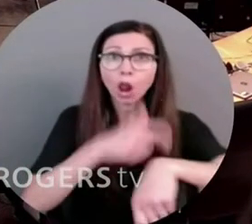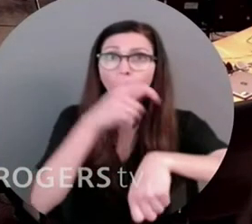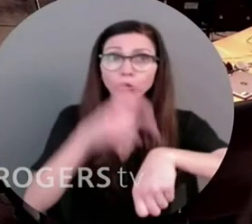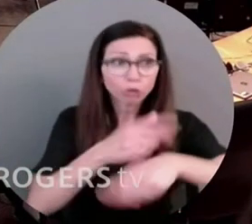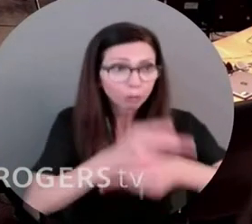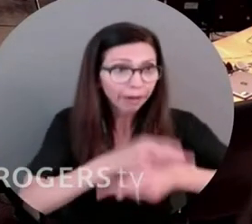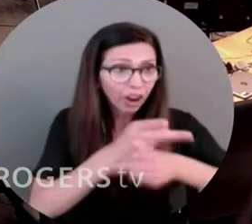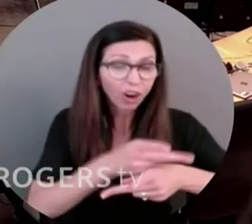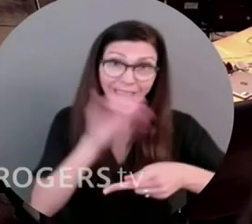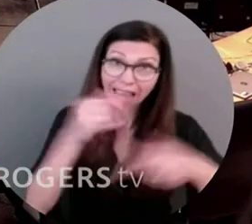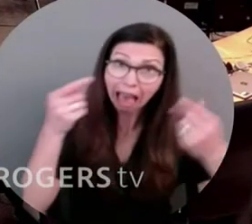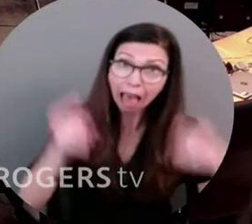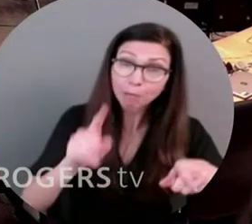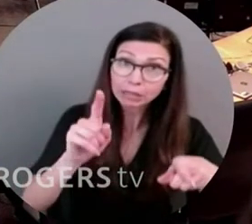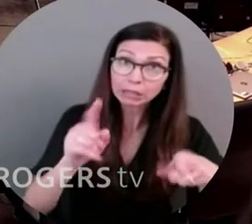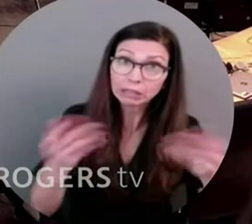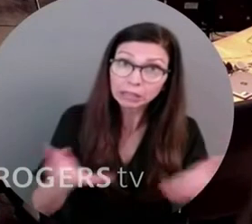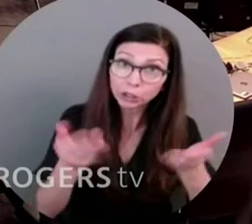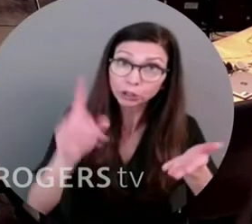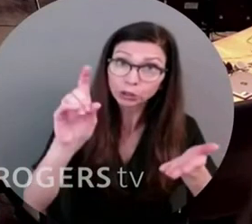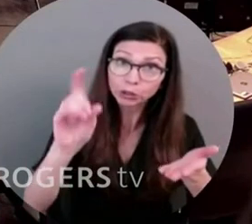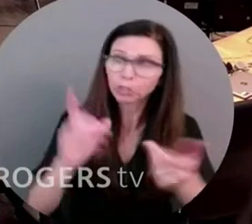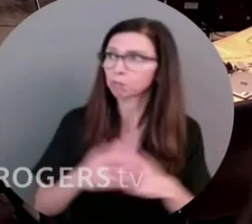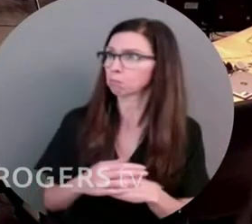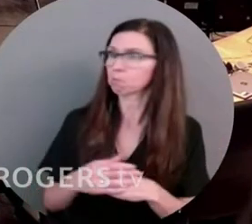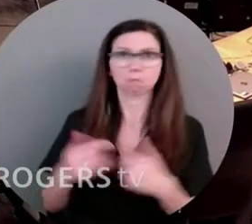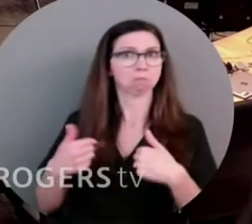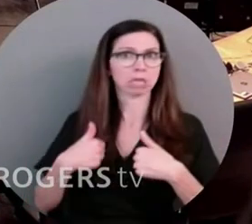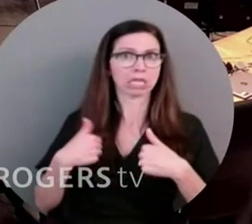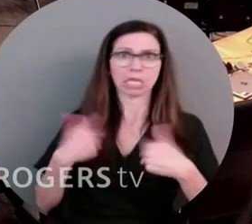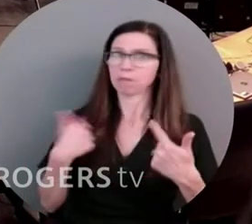That's not something that has been reported to me that I'm aware of.